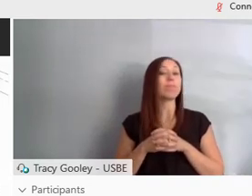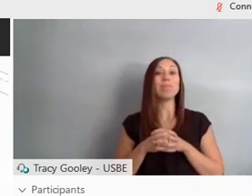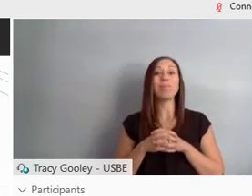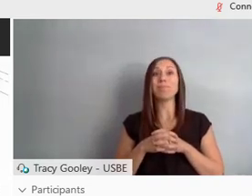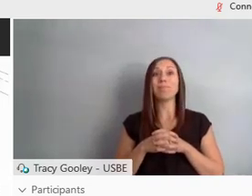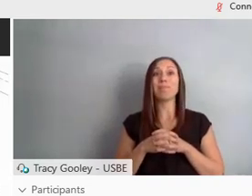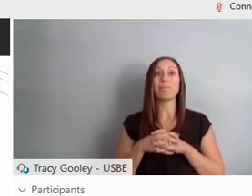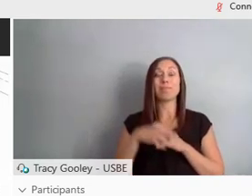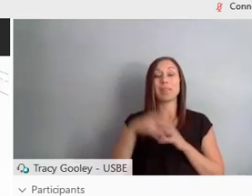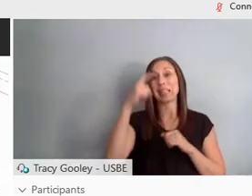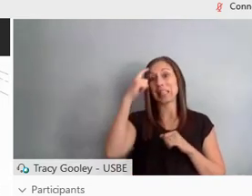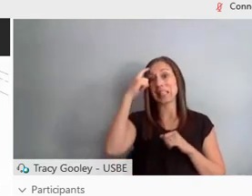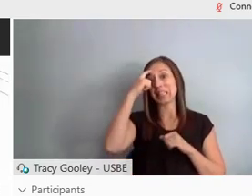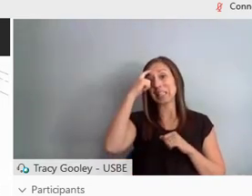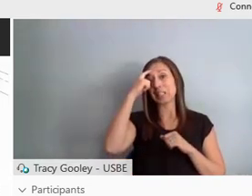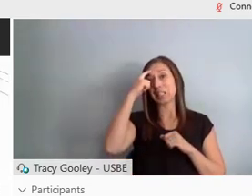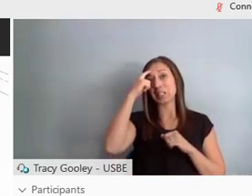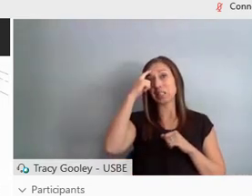think